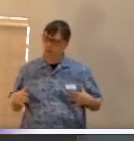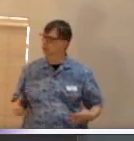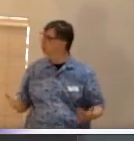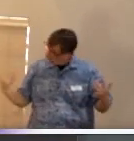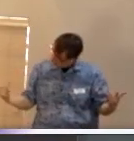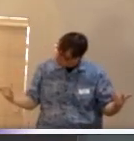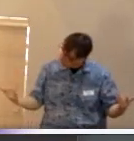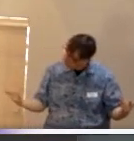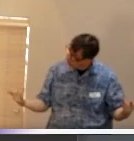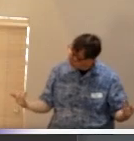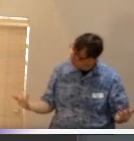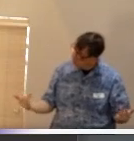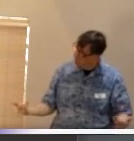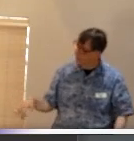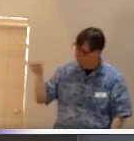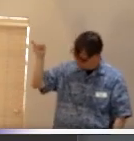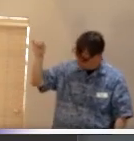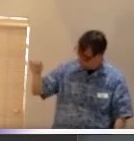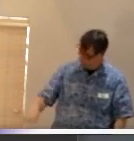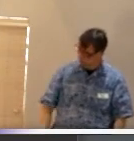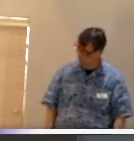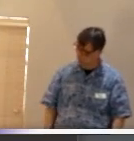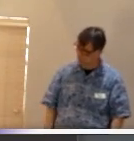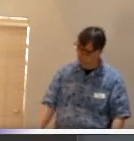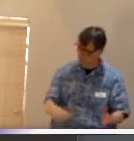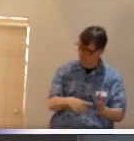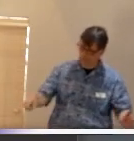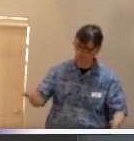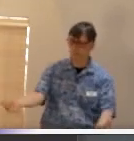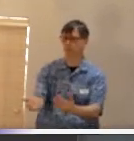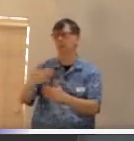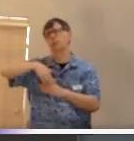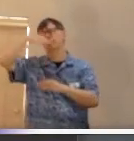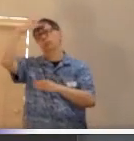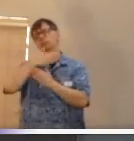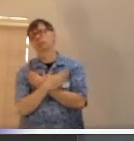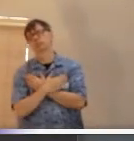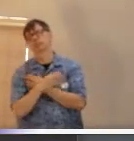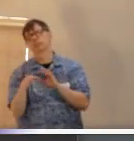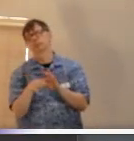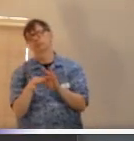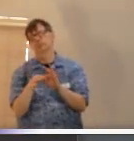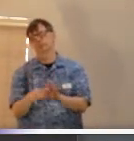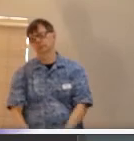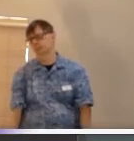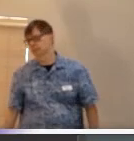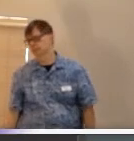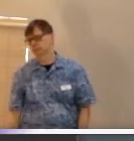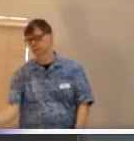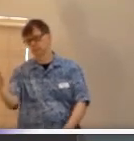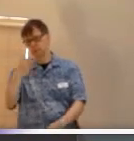what? And he's like, yeah, this is the most loving thing. What do you think that does